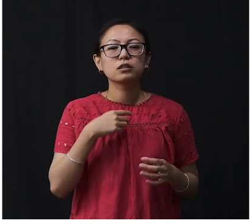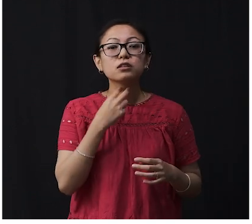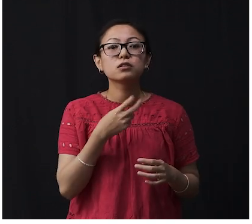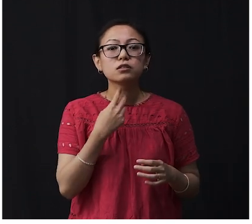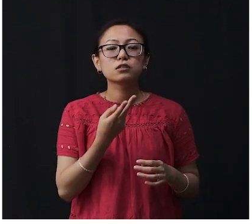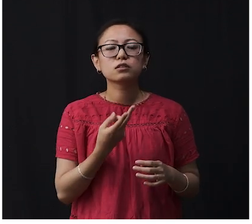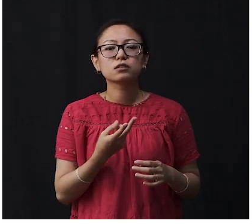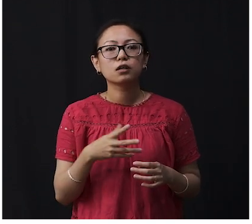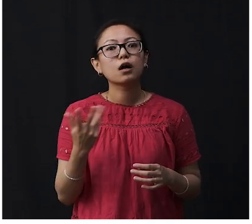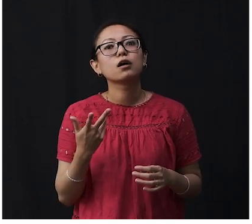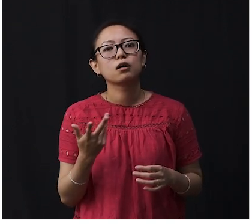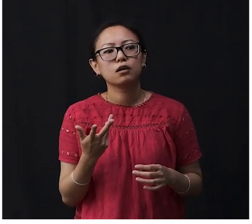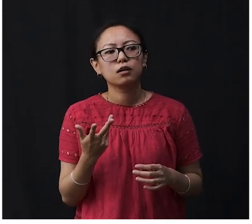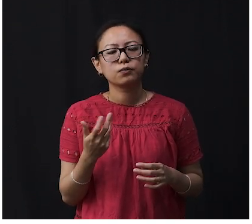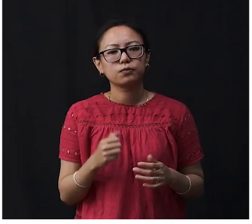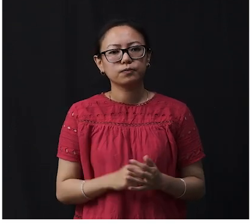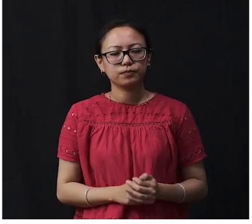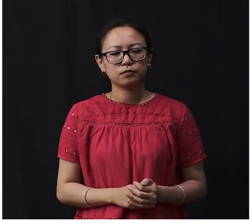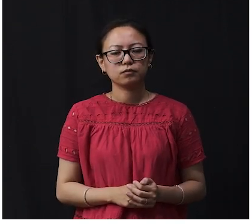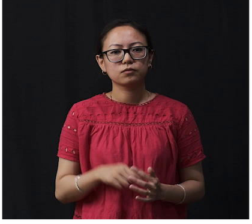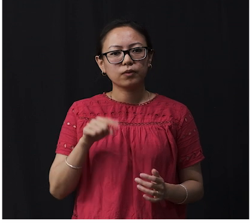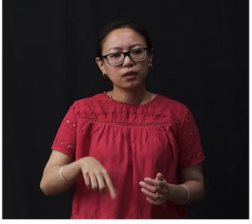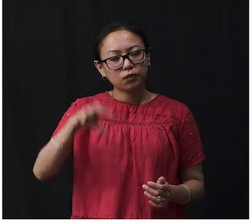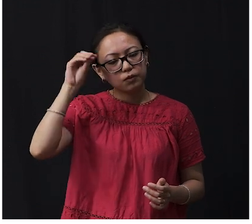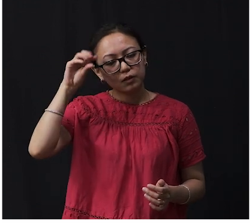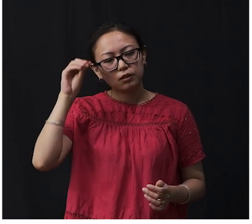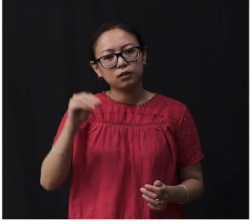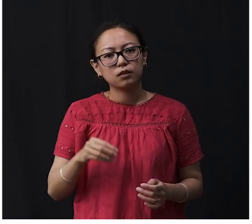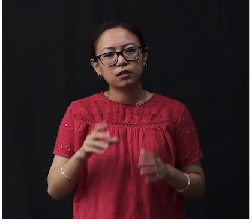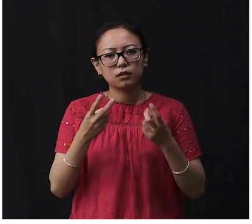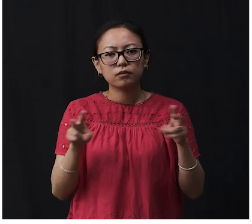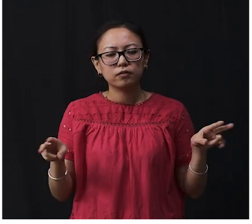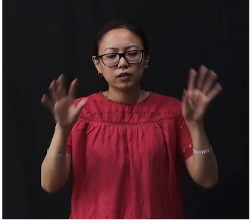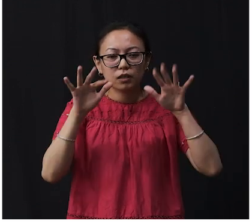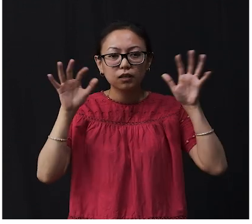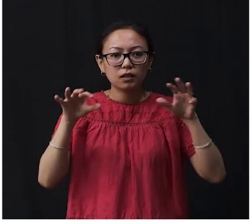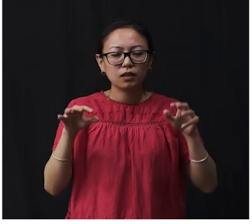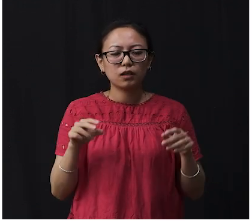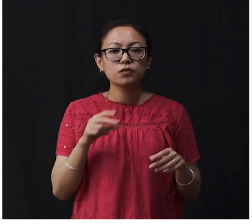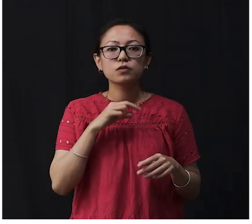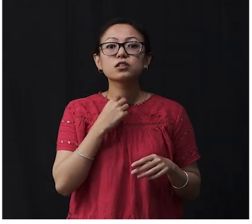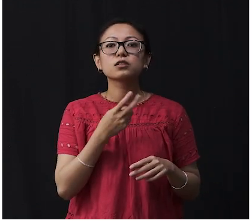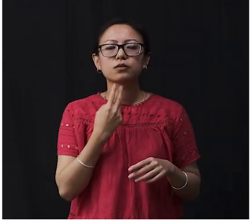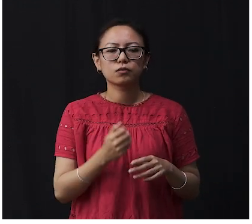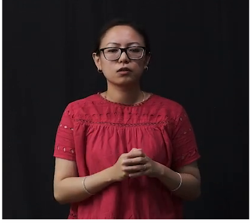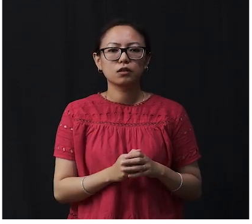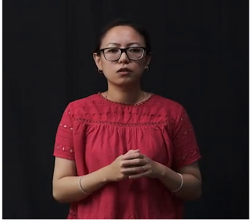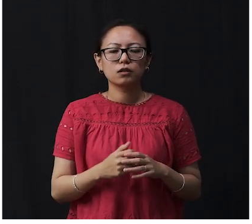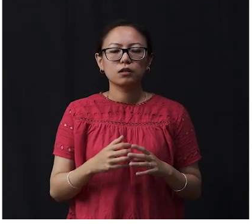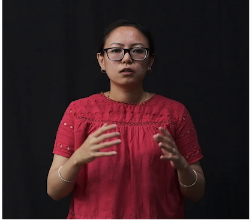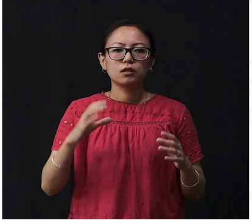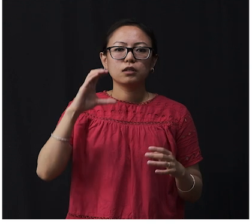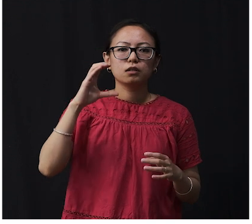sound, what sound the animals make, okay? Now first is the cow. The cow, low.